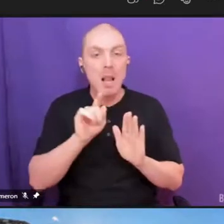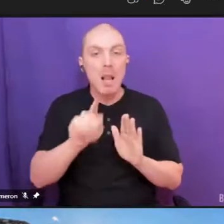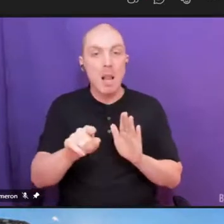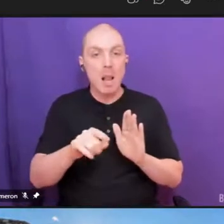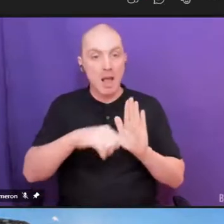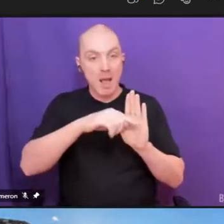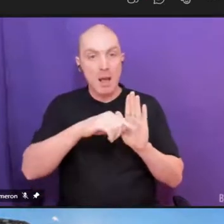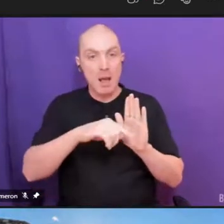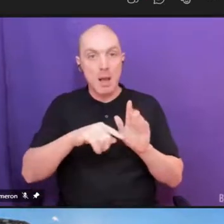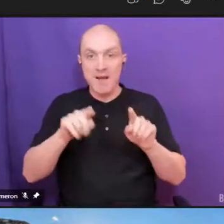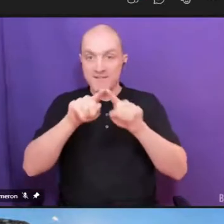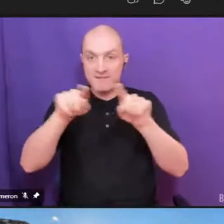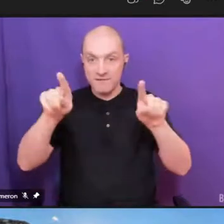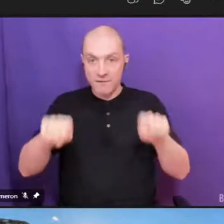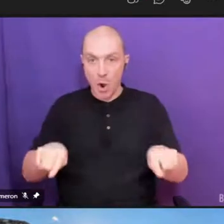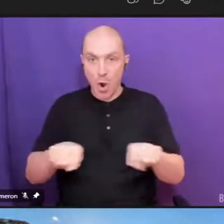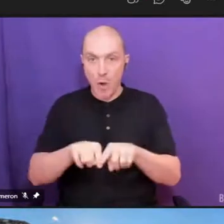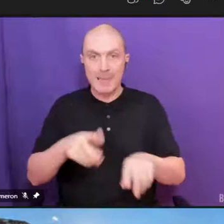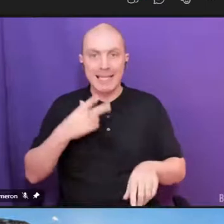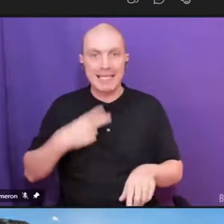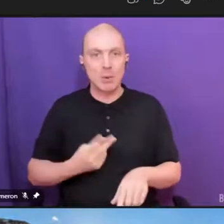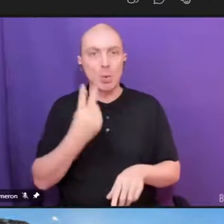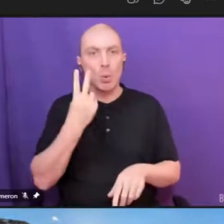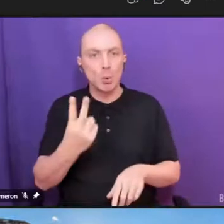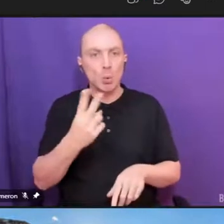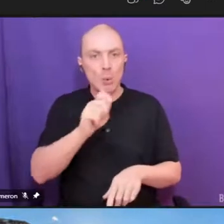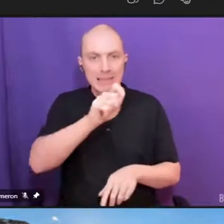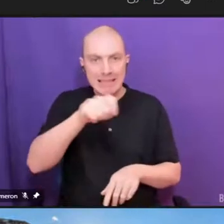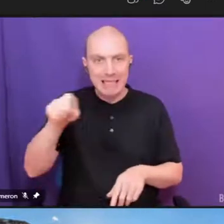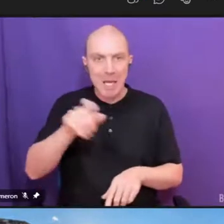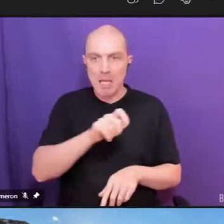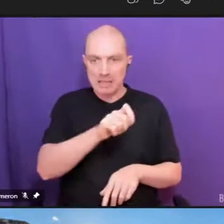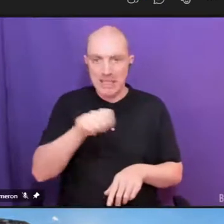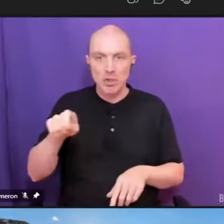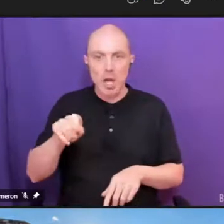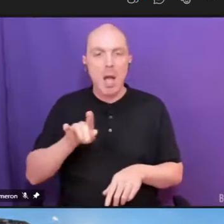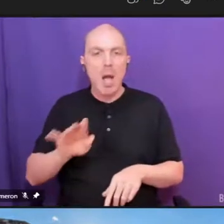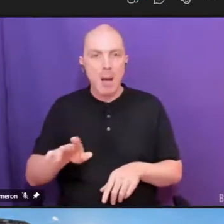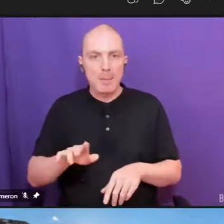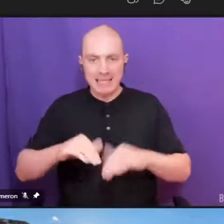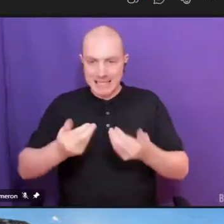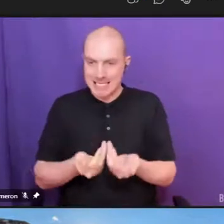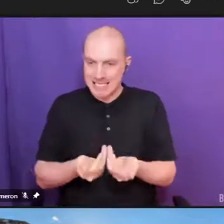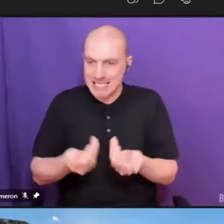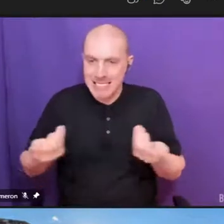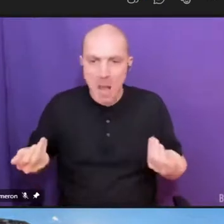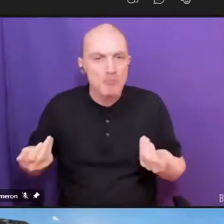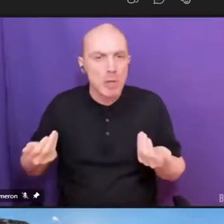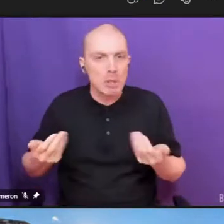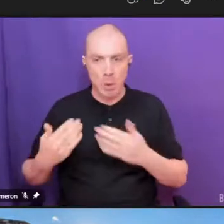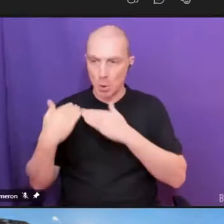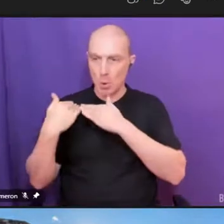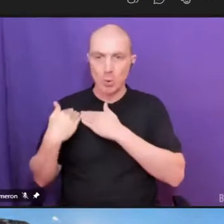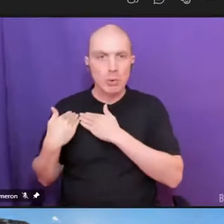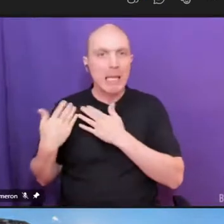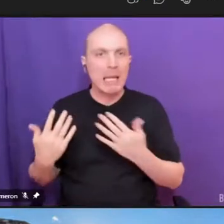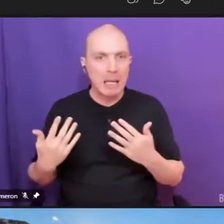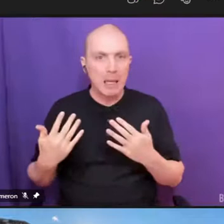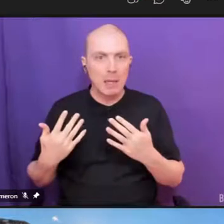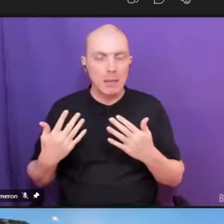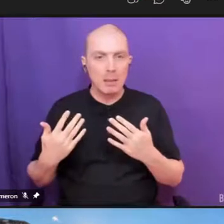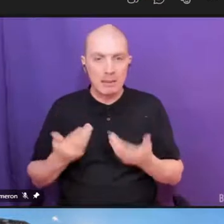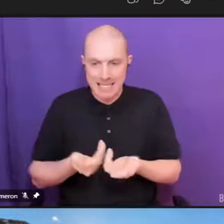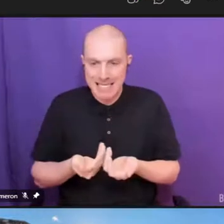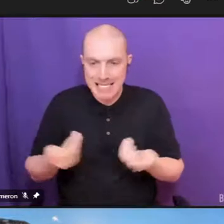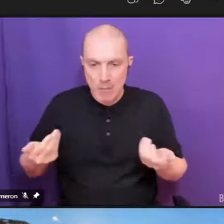people, because that provided the segregation of duties and authorisation ahead of something happening. A very basic way of working around that now